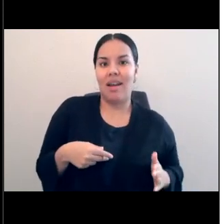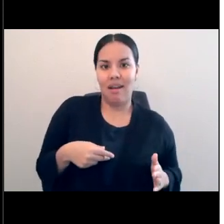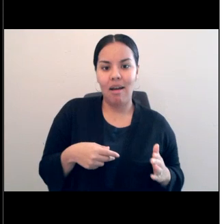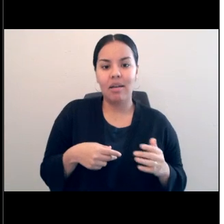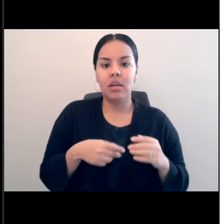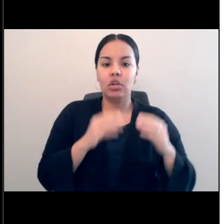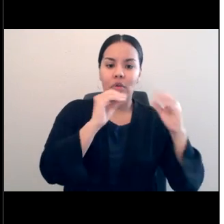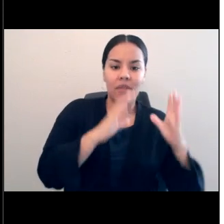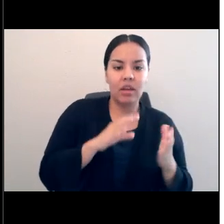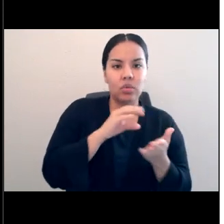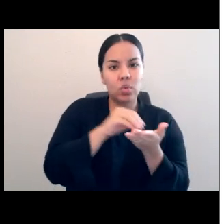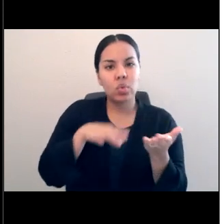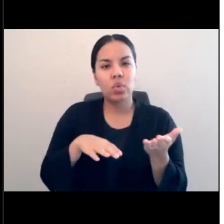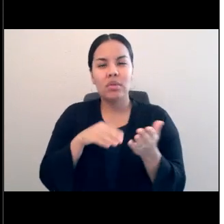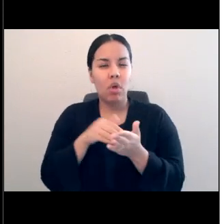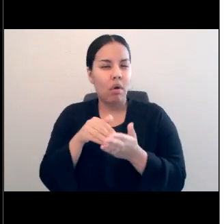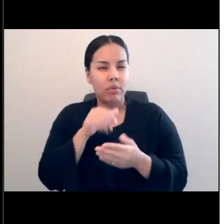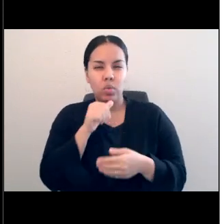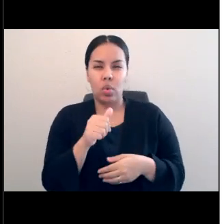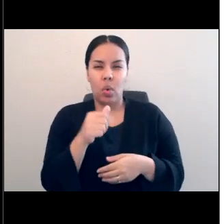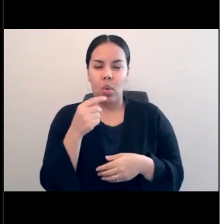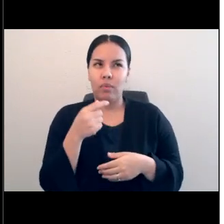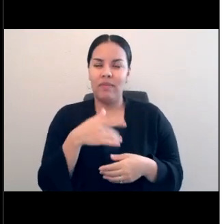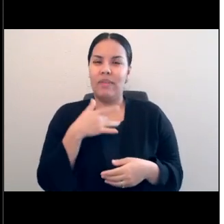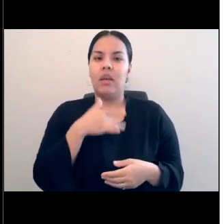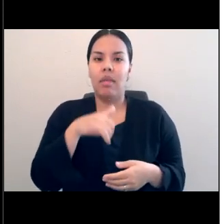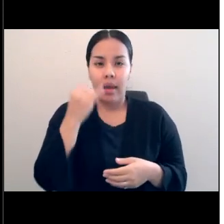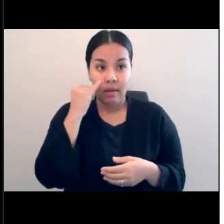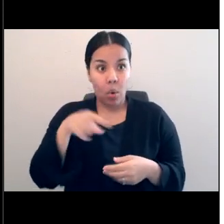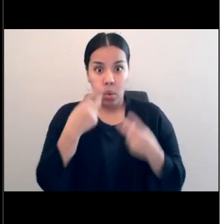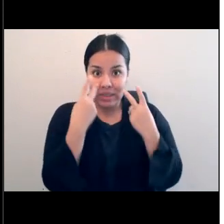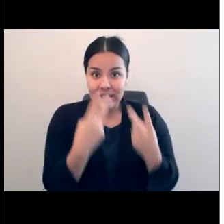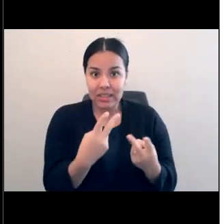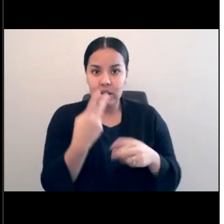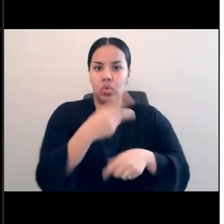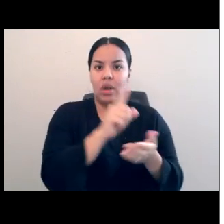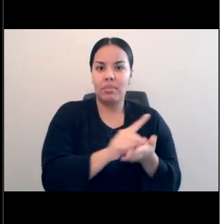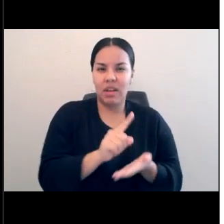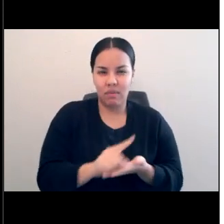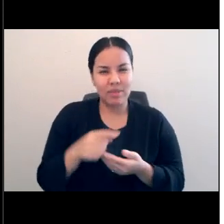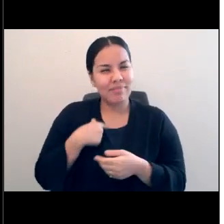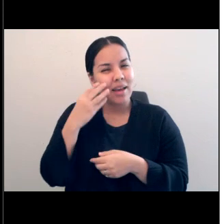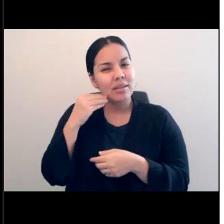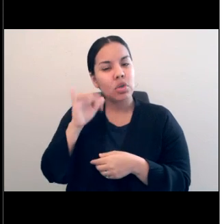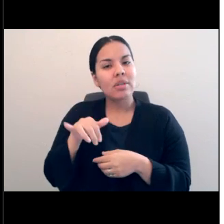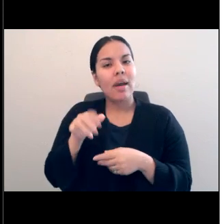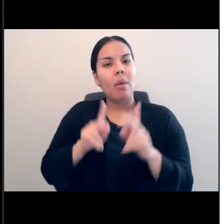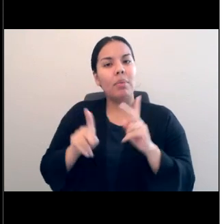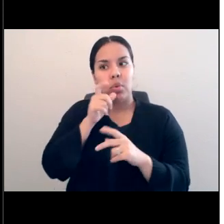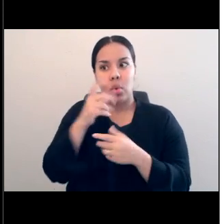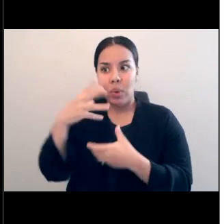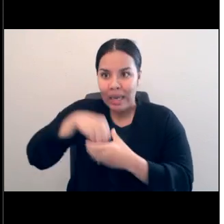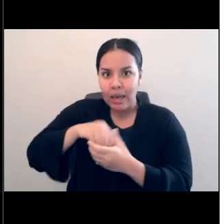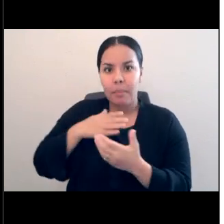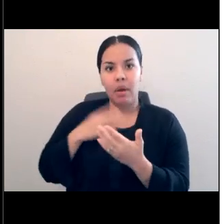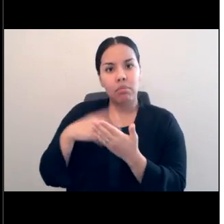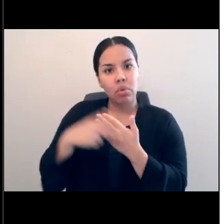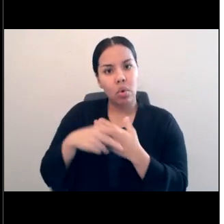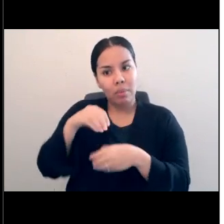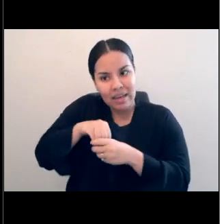only see someone twice a week. So I've experienced this additional digital connection with people who are in my own program, my own cohort, right,